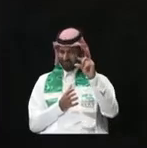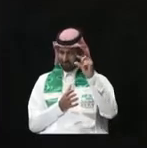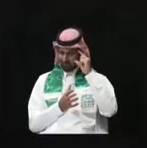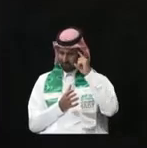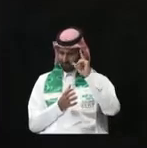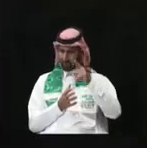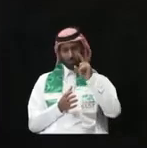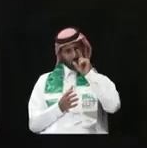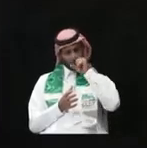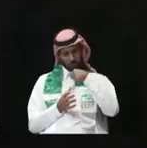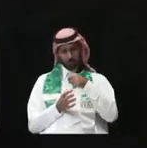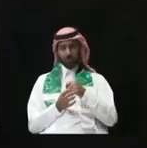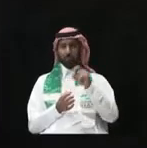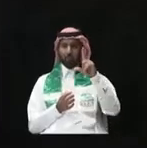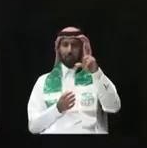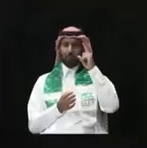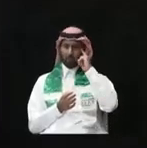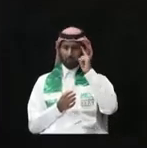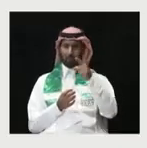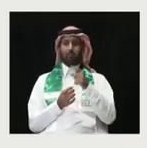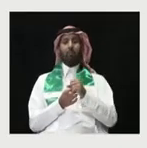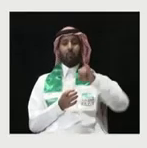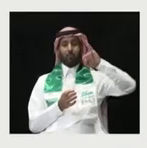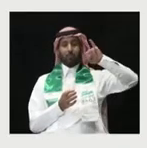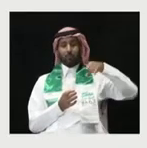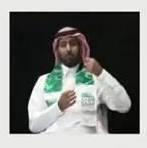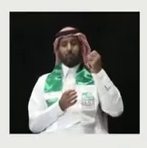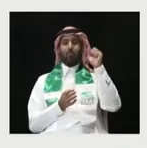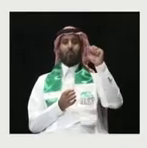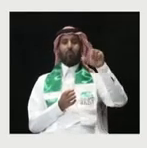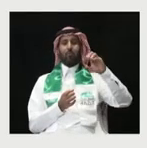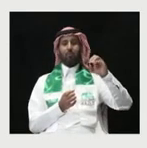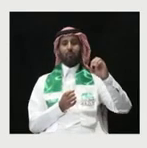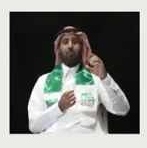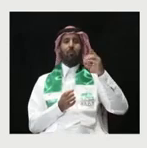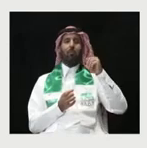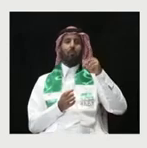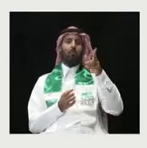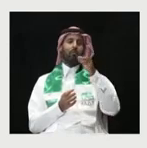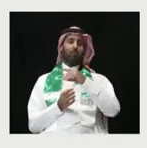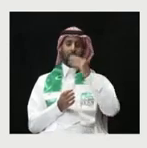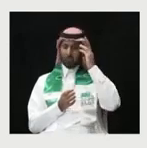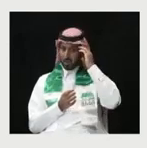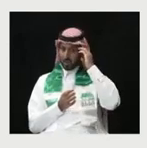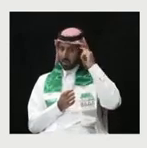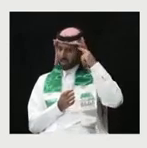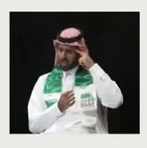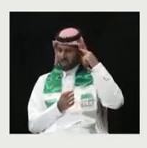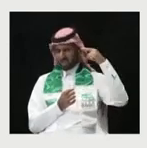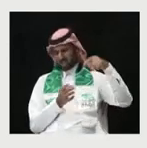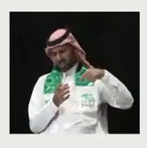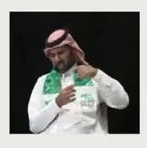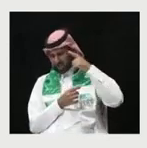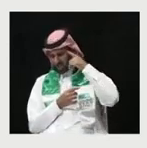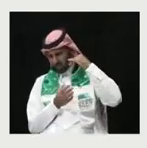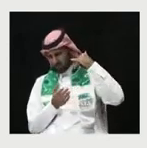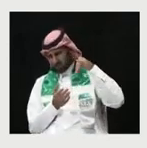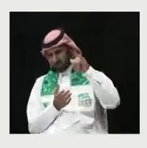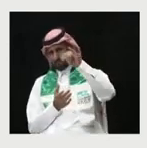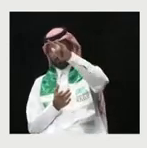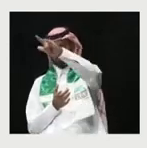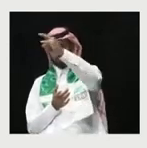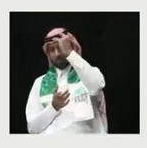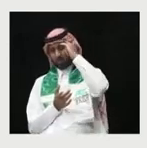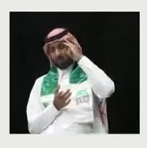them in capital. Jack decided to fly to New York. Which ones should be in capital